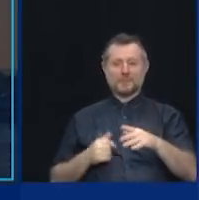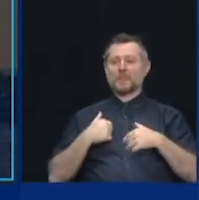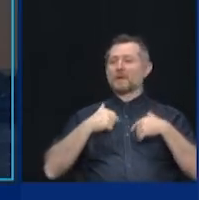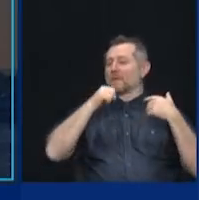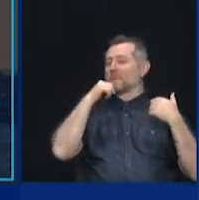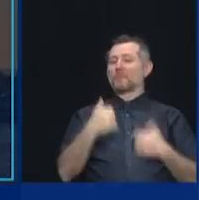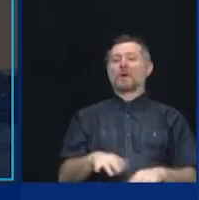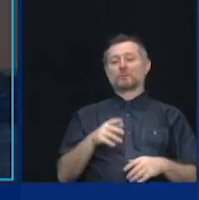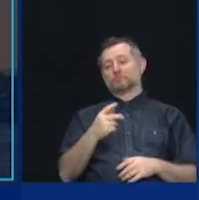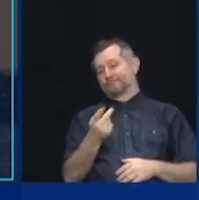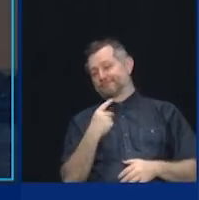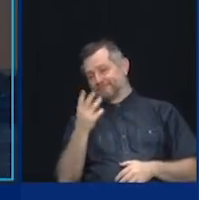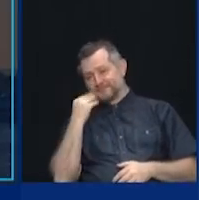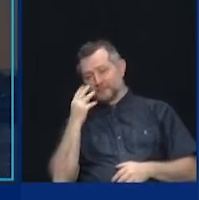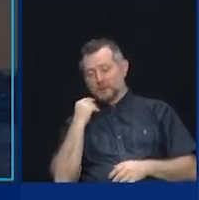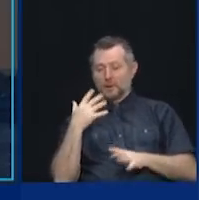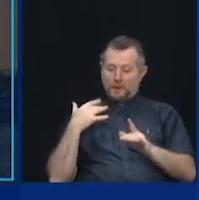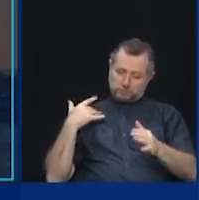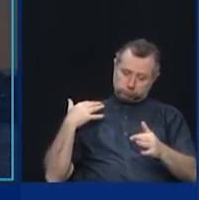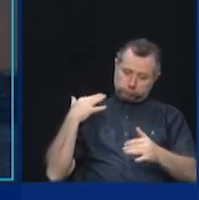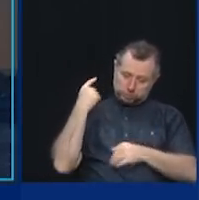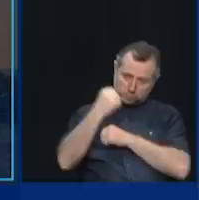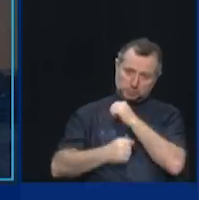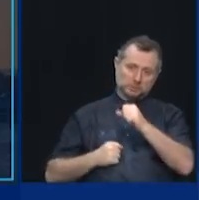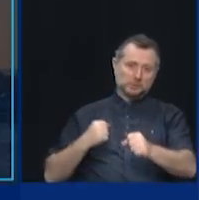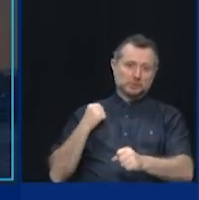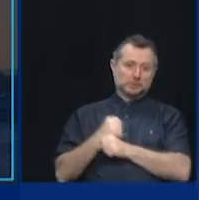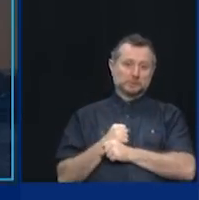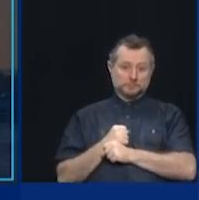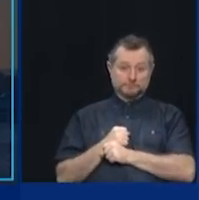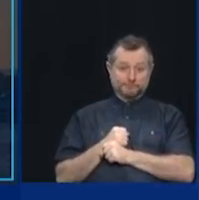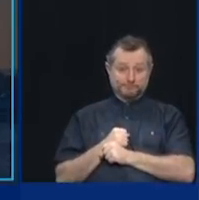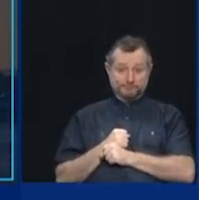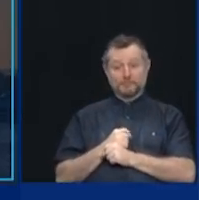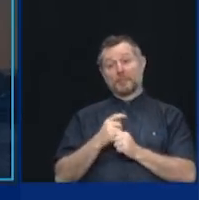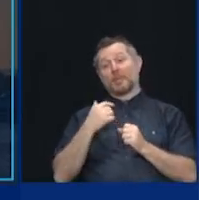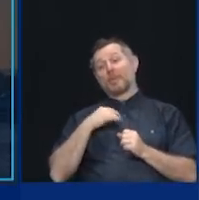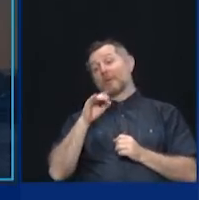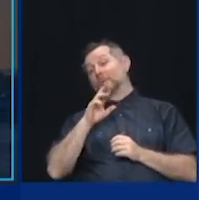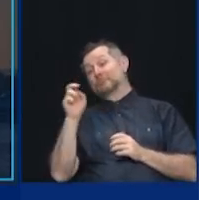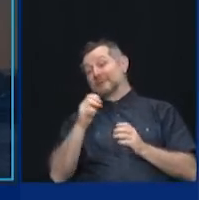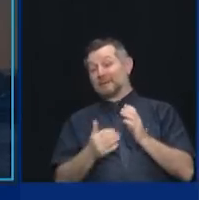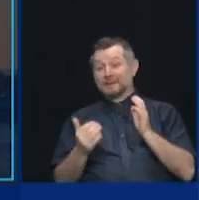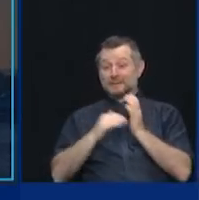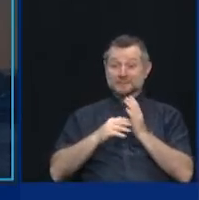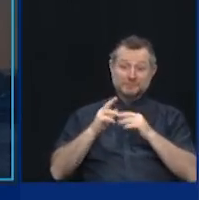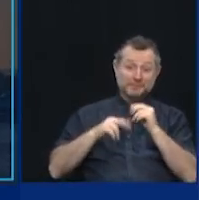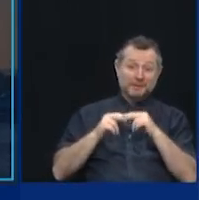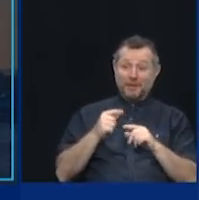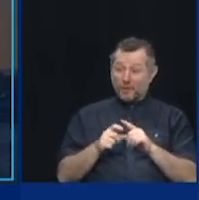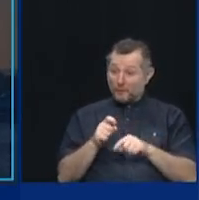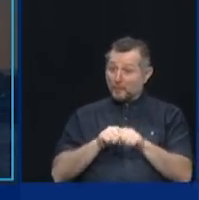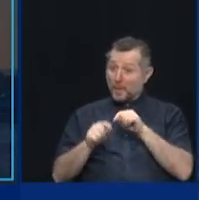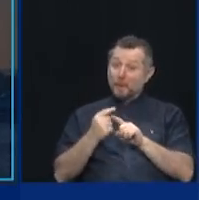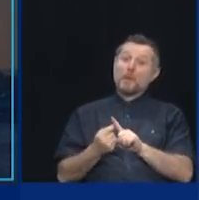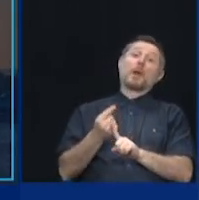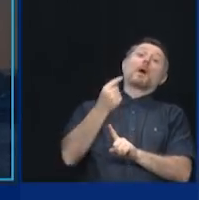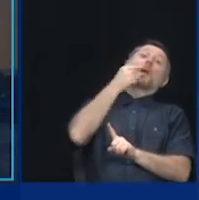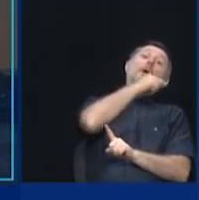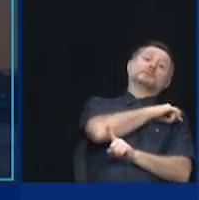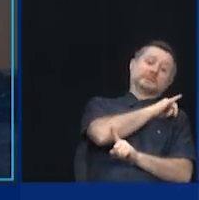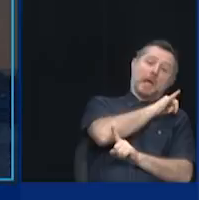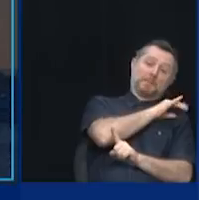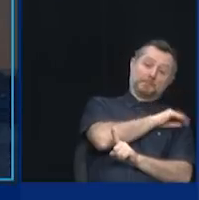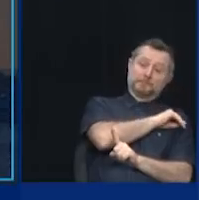last year, and rebuilding suggests you're going to go back to where you were the day before COVID